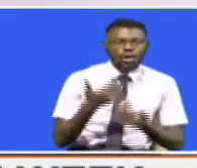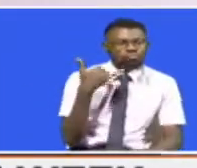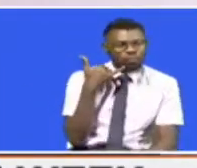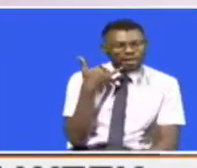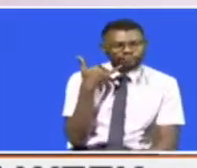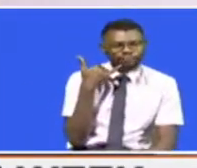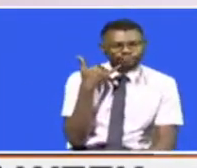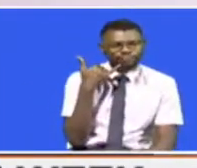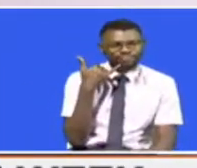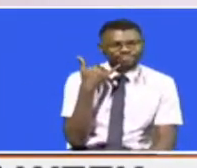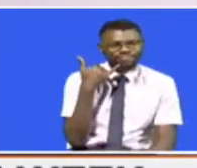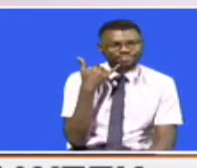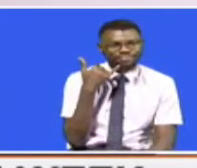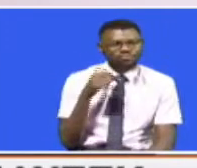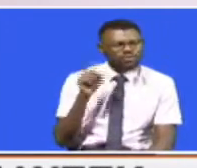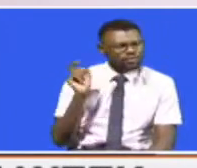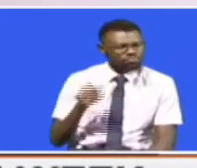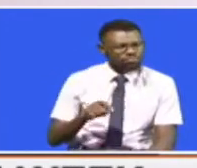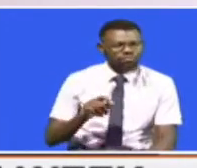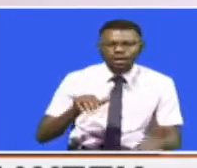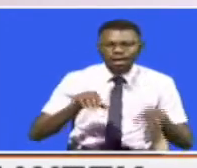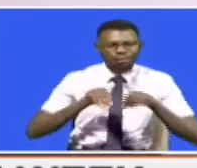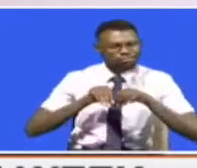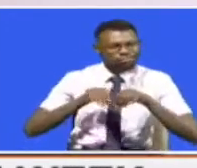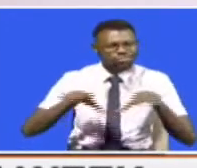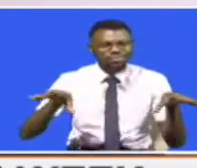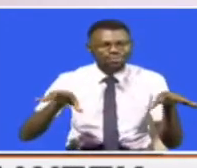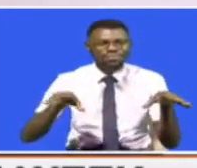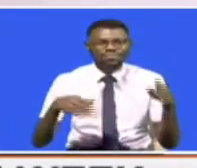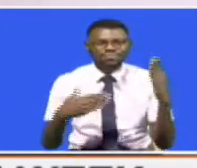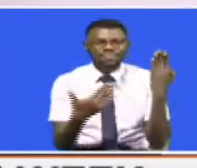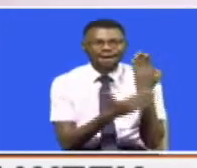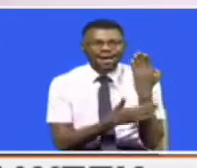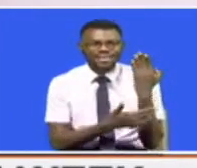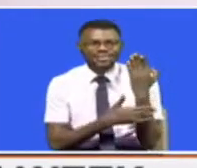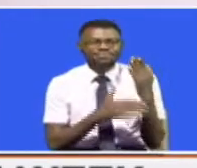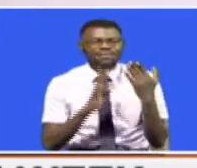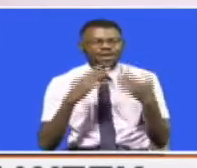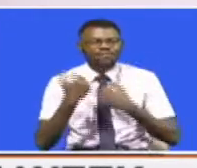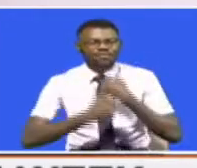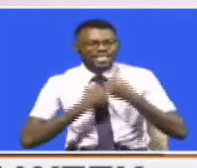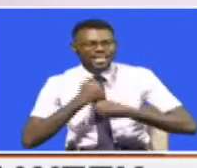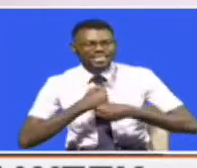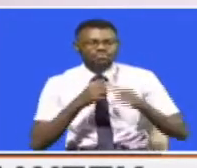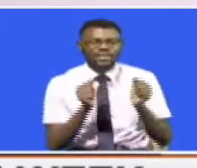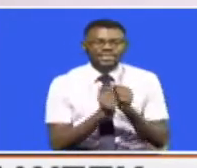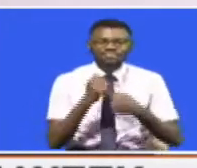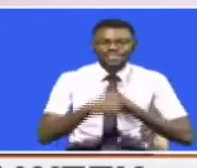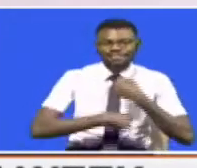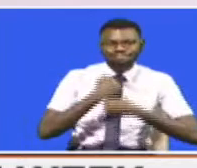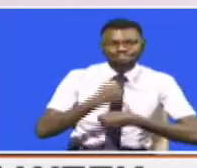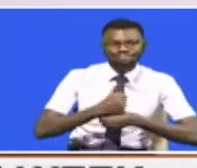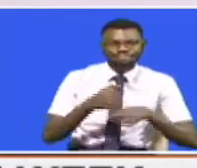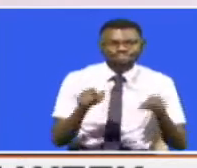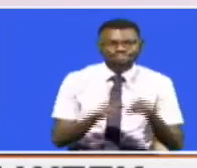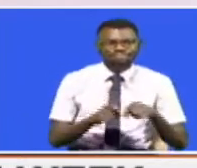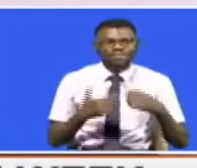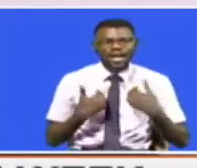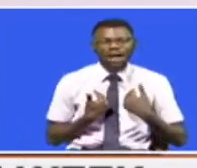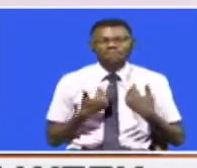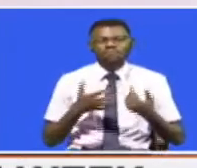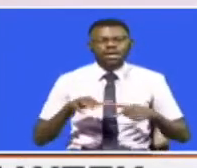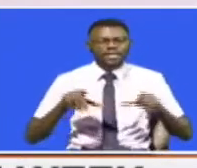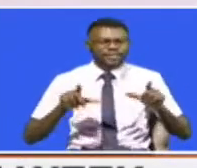that we have it laid across the country over the next 5 to 10 years, and that we have also affordable smart